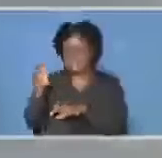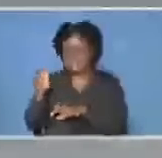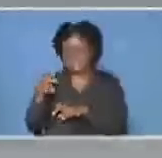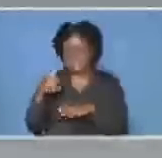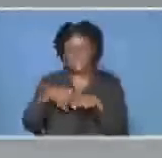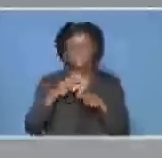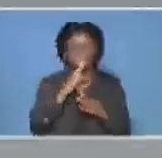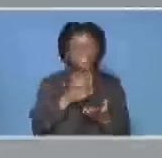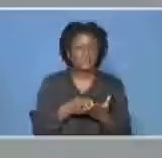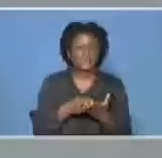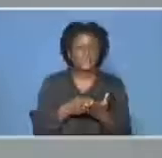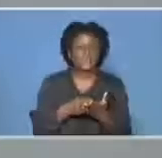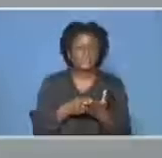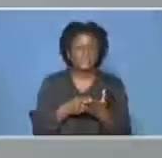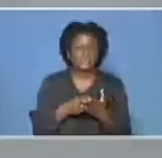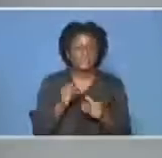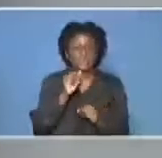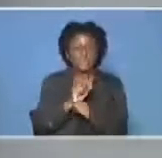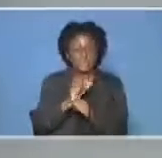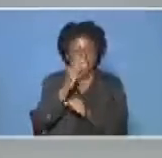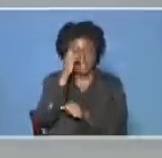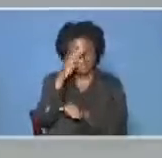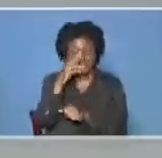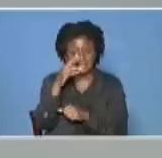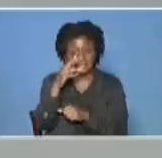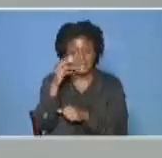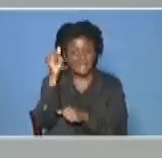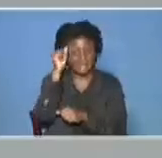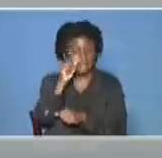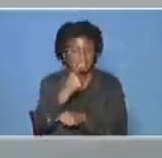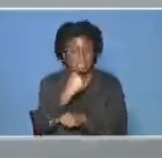Utilities Minister, the Honorable Alfred Sayers, said this.